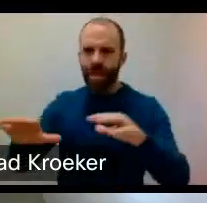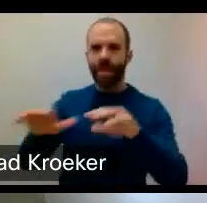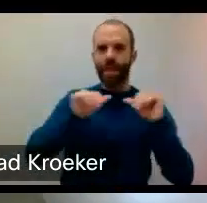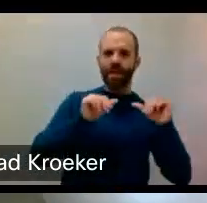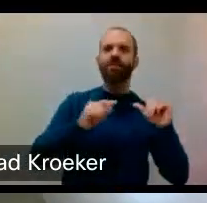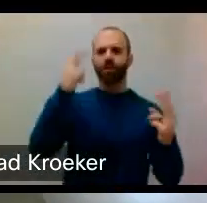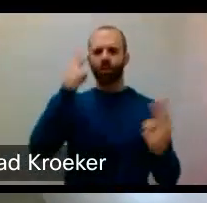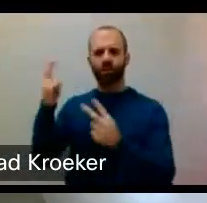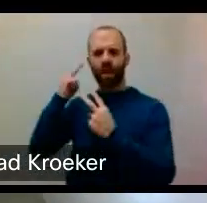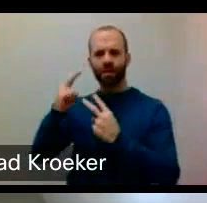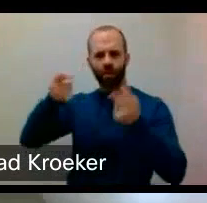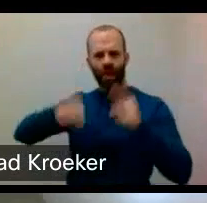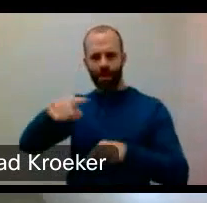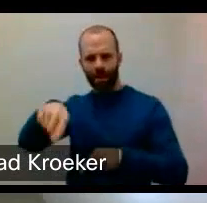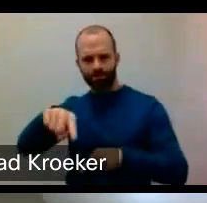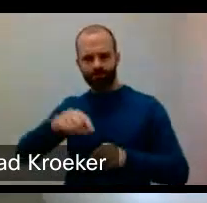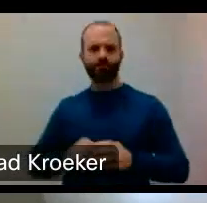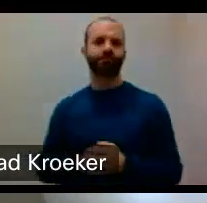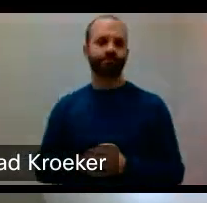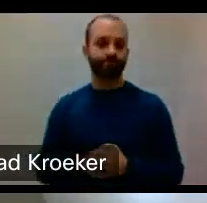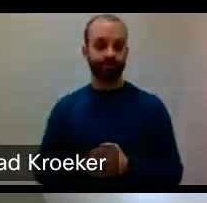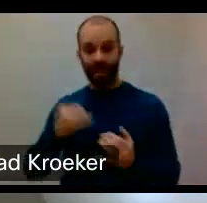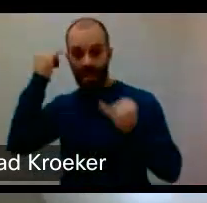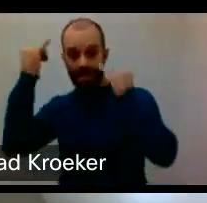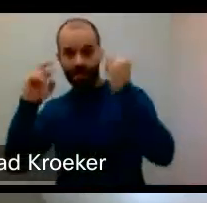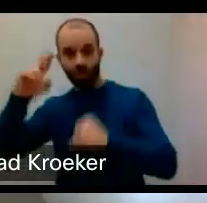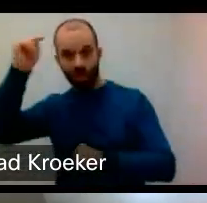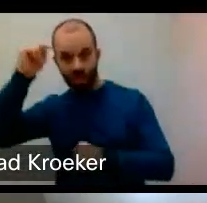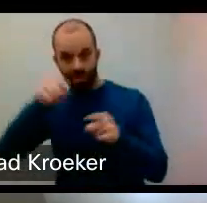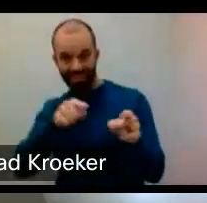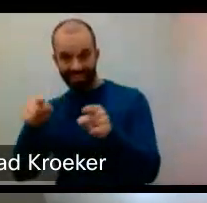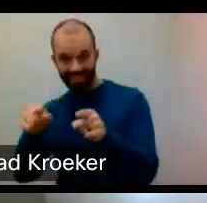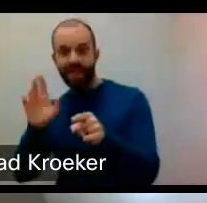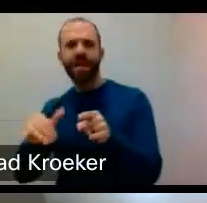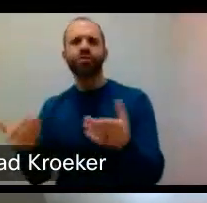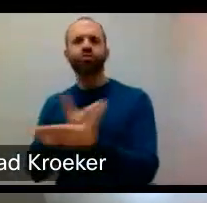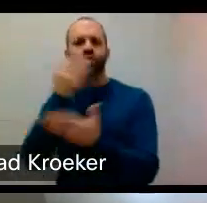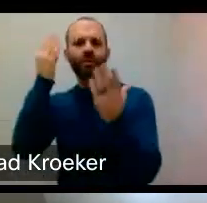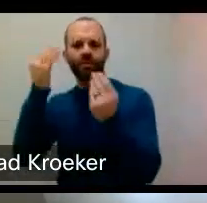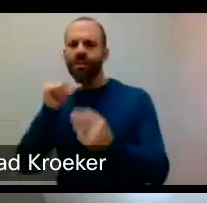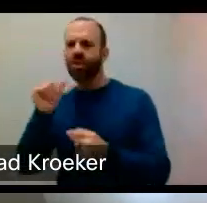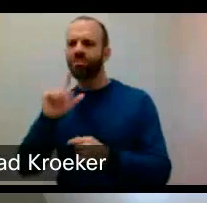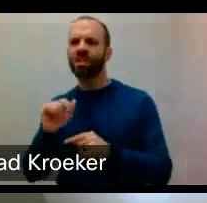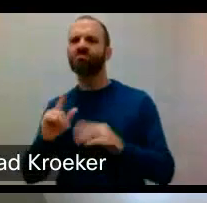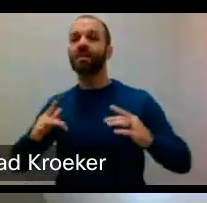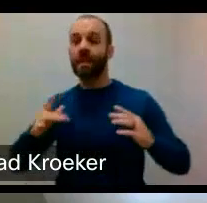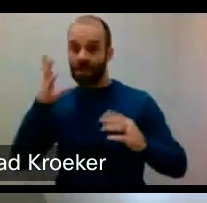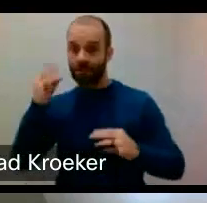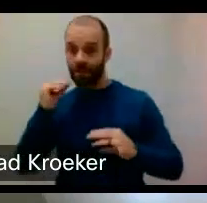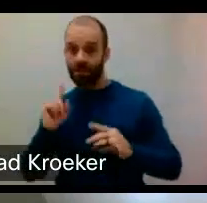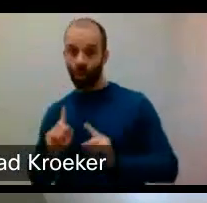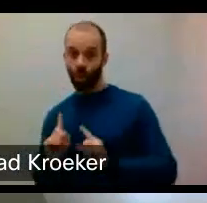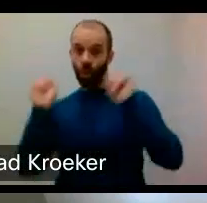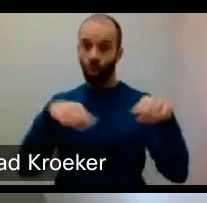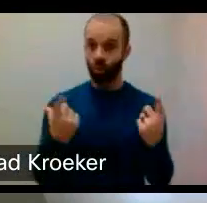Ideas or theory, of course, these are ideas, new information. It's not something necessarily that you attended, but it was something that